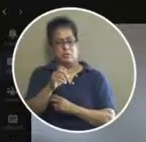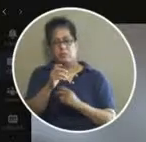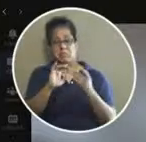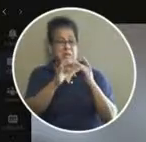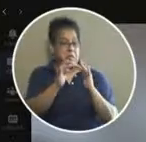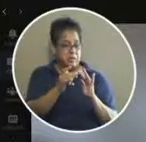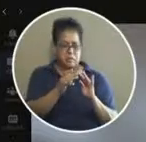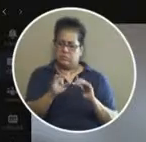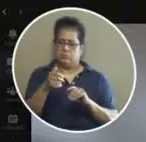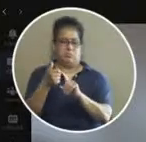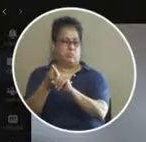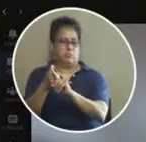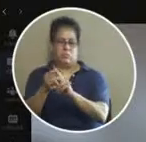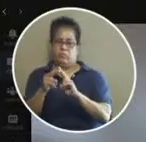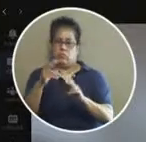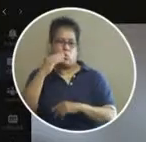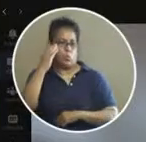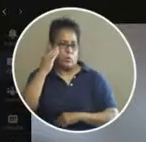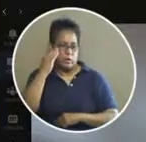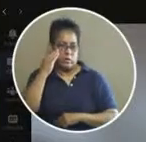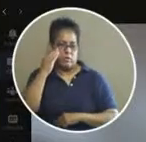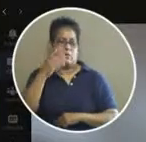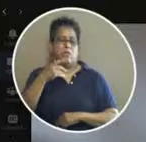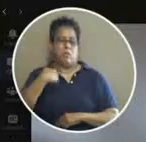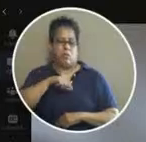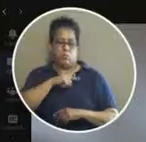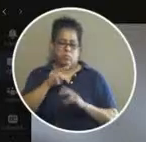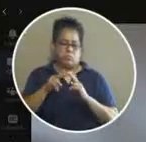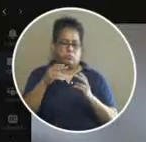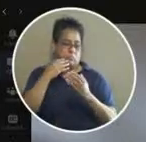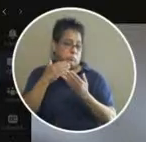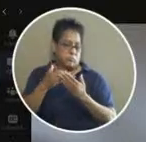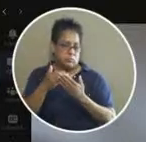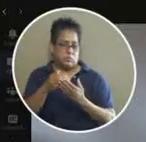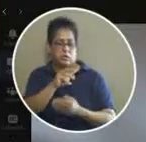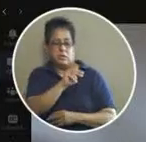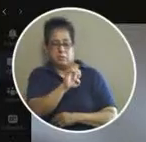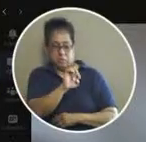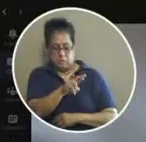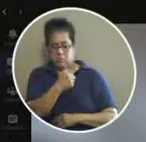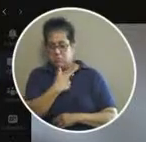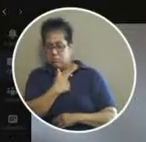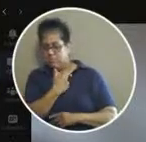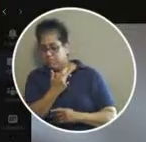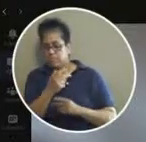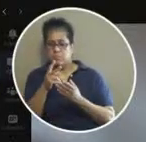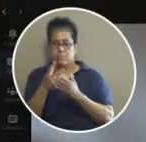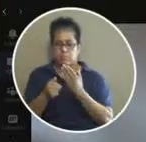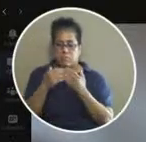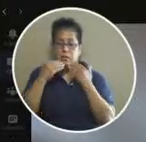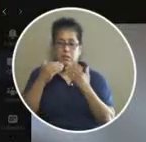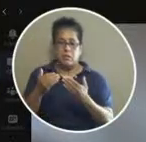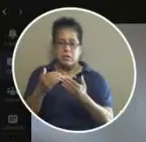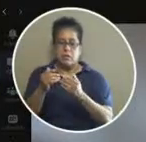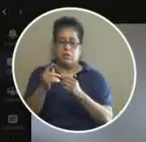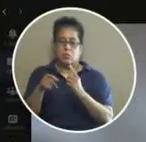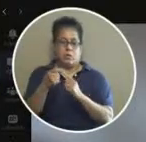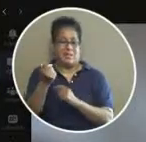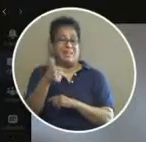they're way ahead, very conscientious, and we're always very thankful. I know the mayor and I are always thankful when any